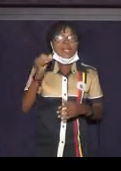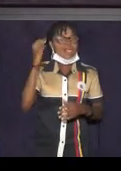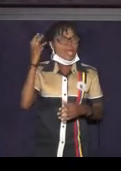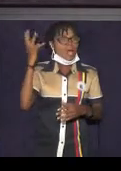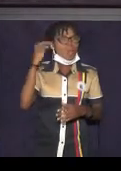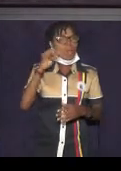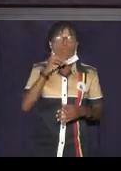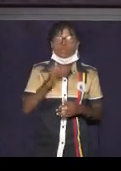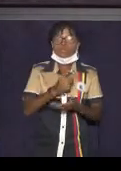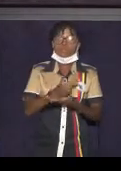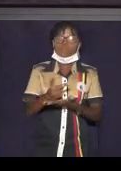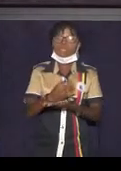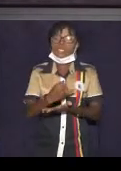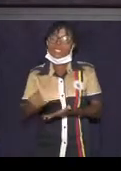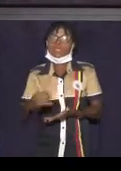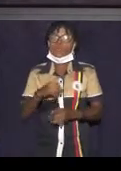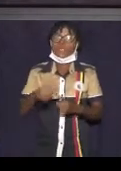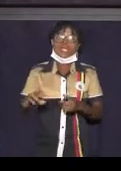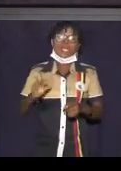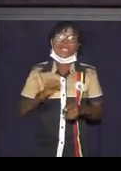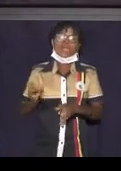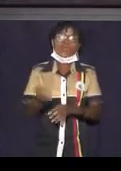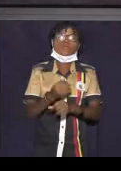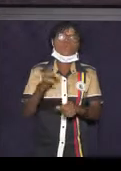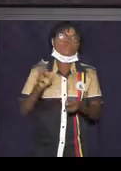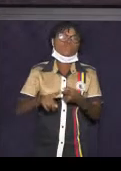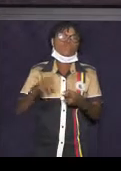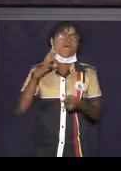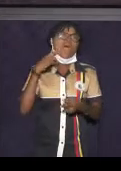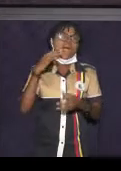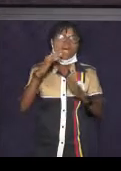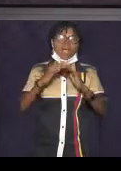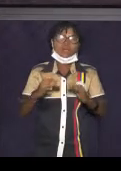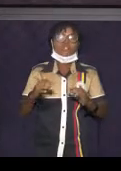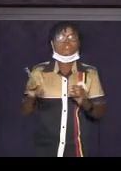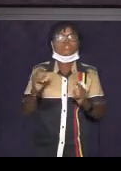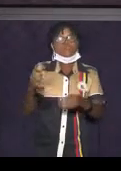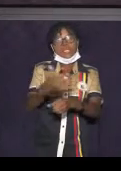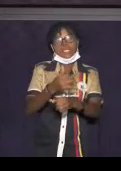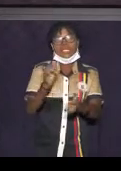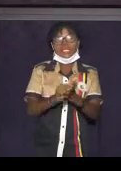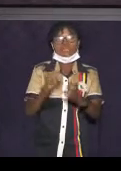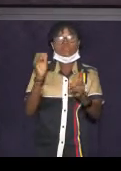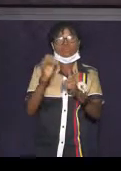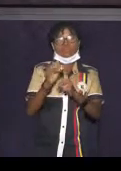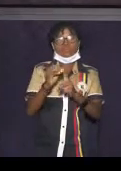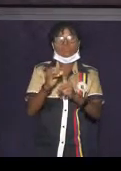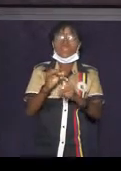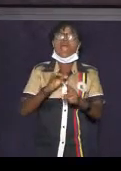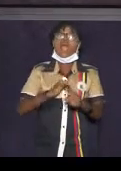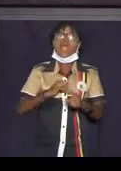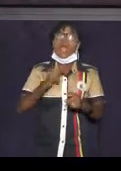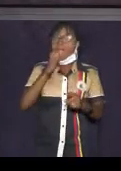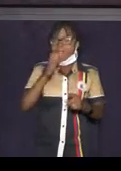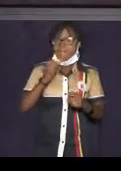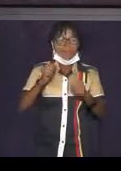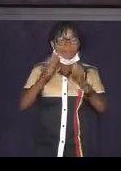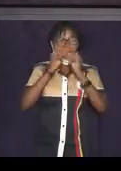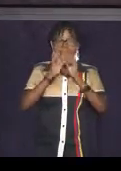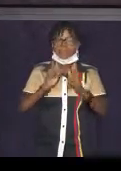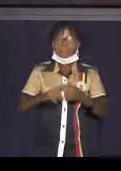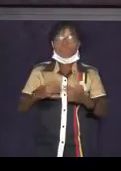I got to our house. Okay. Did you get that too? Oh, I am blessed to